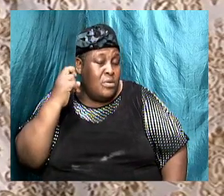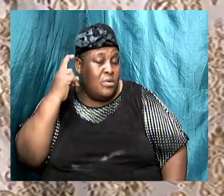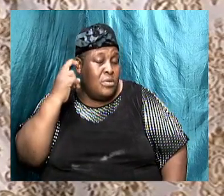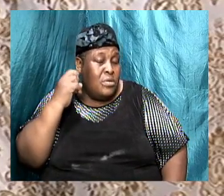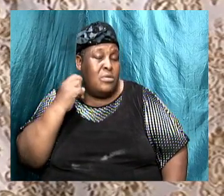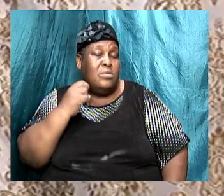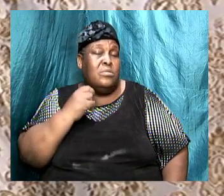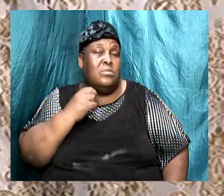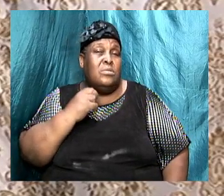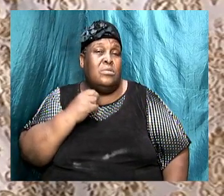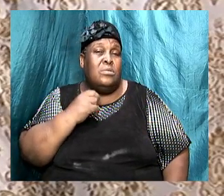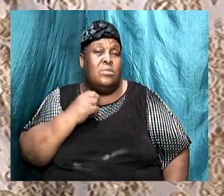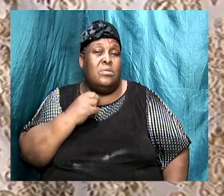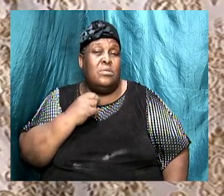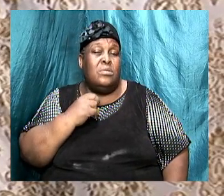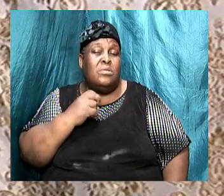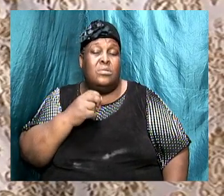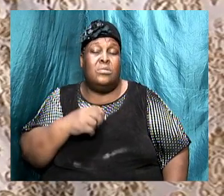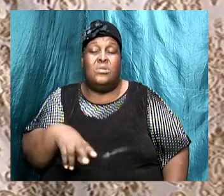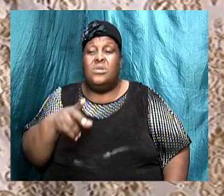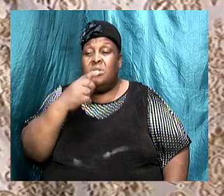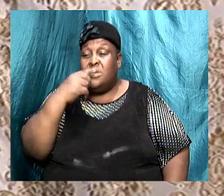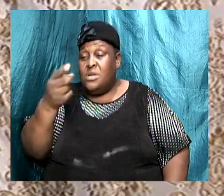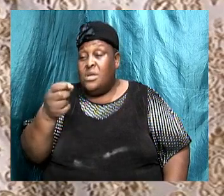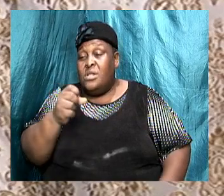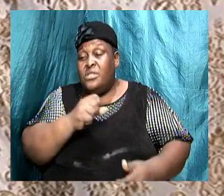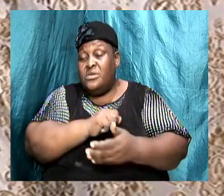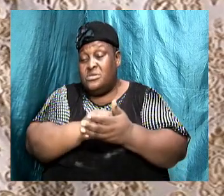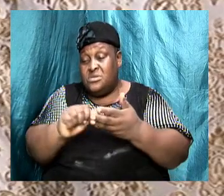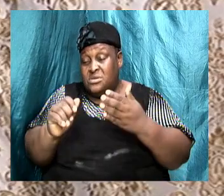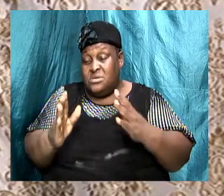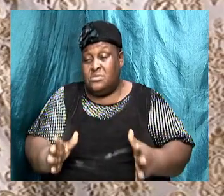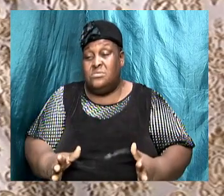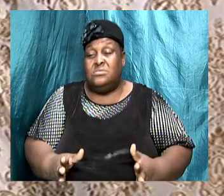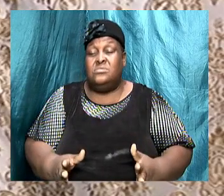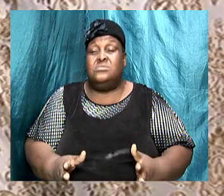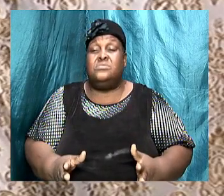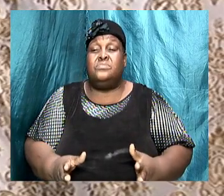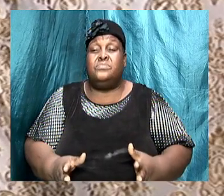Jude urged the saints to